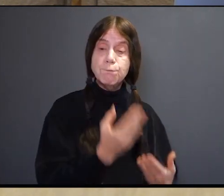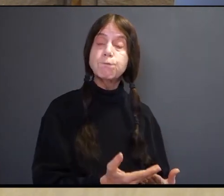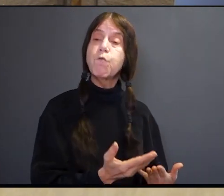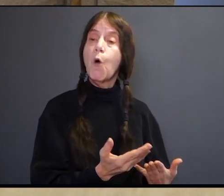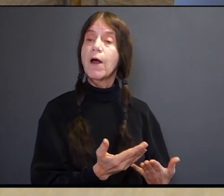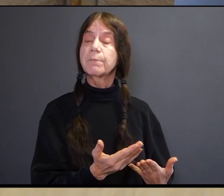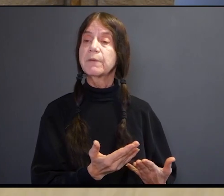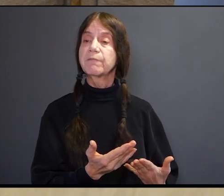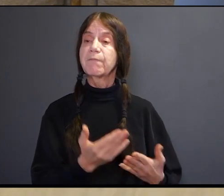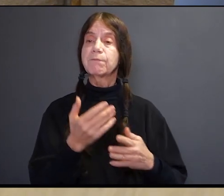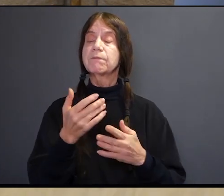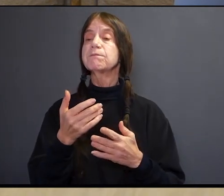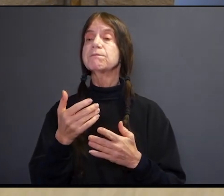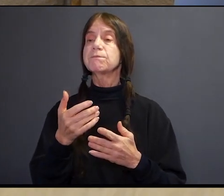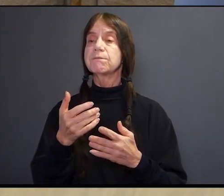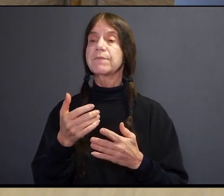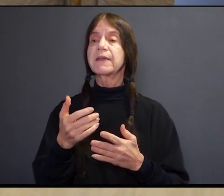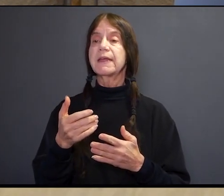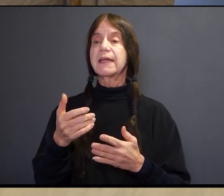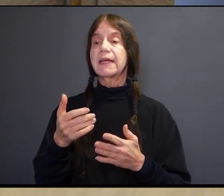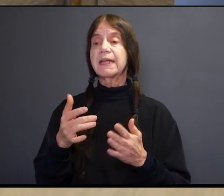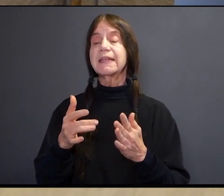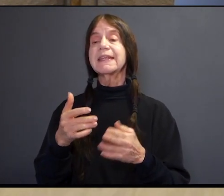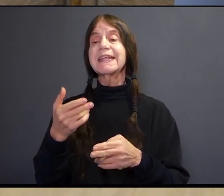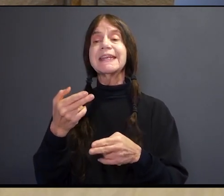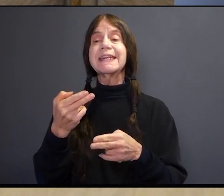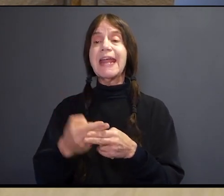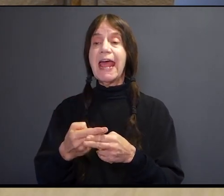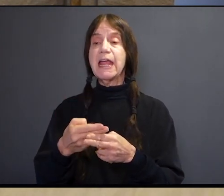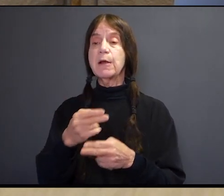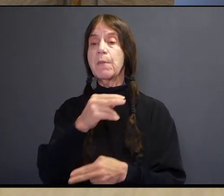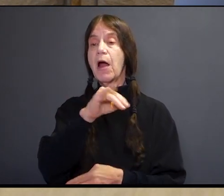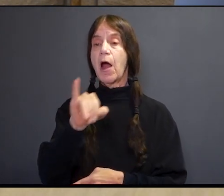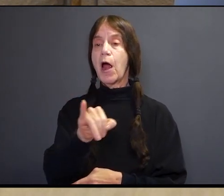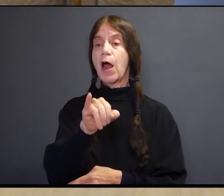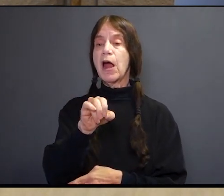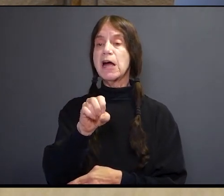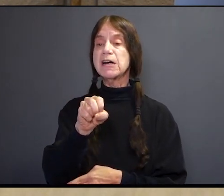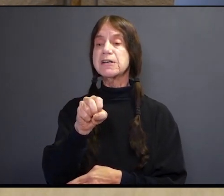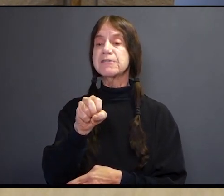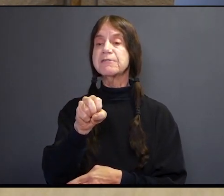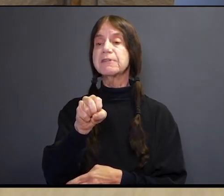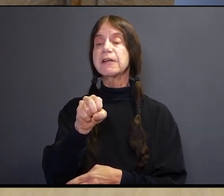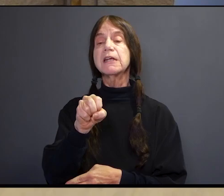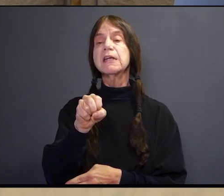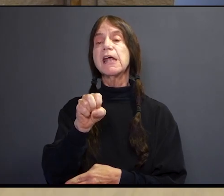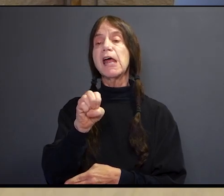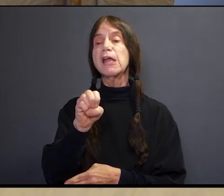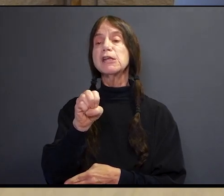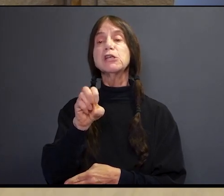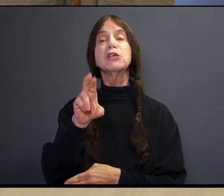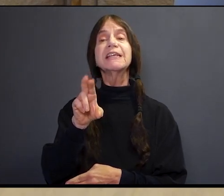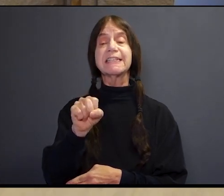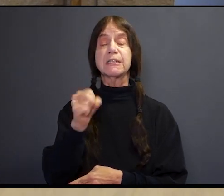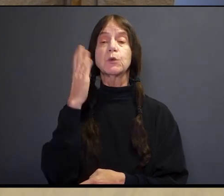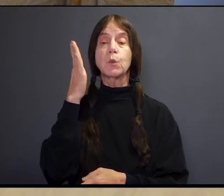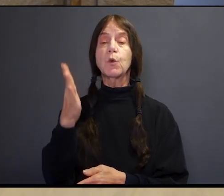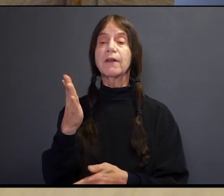God's orders. And the name of Jesus really did fit what the newborn would do for his